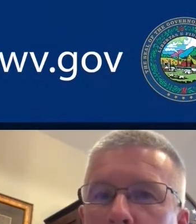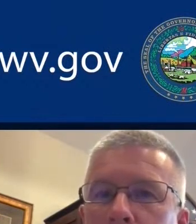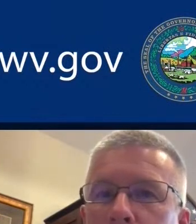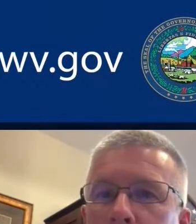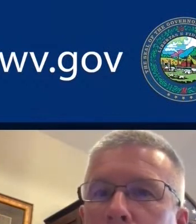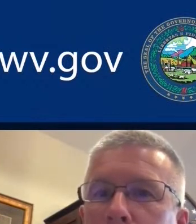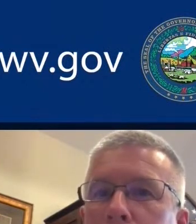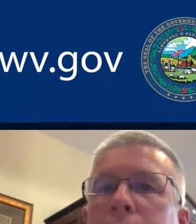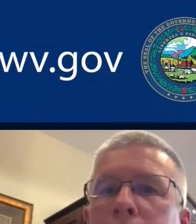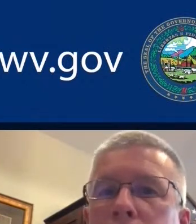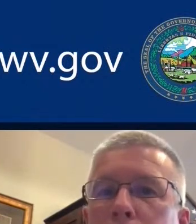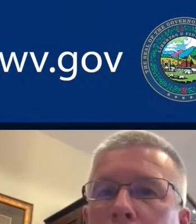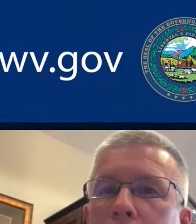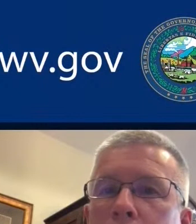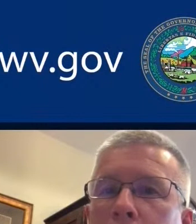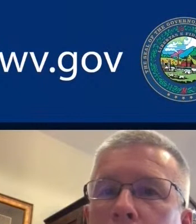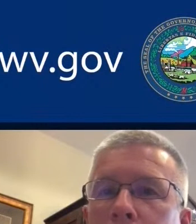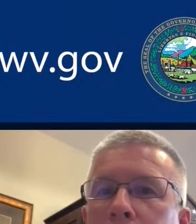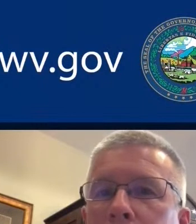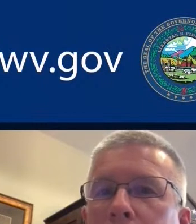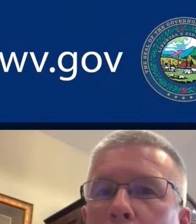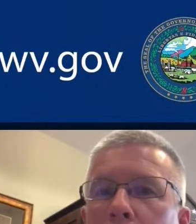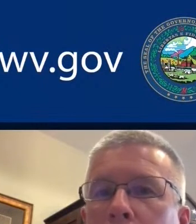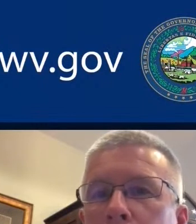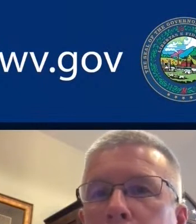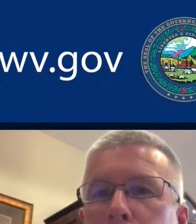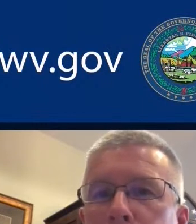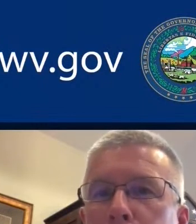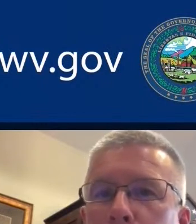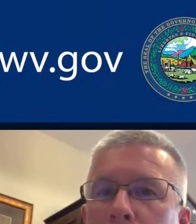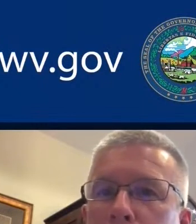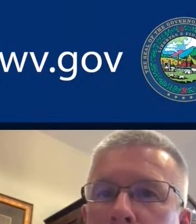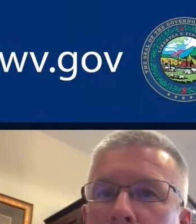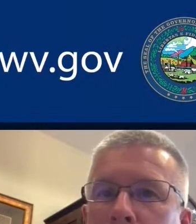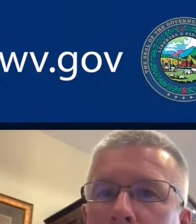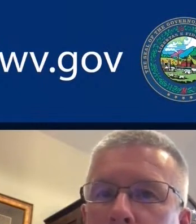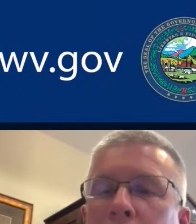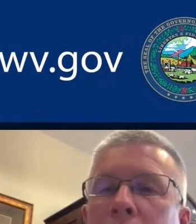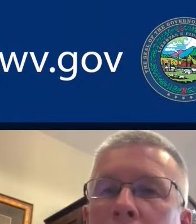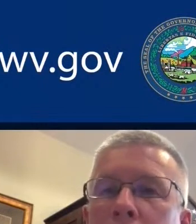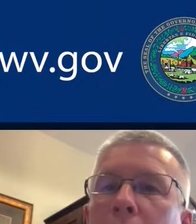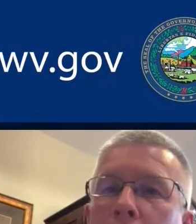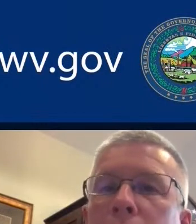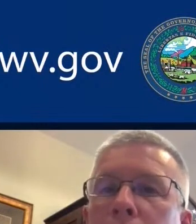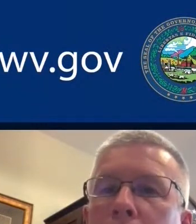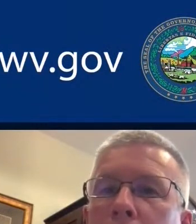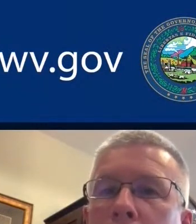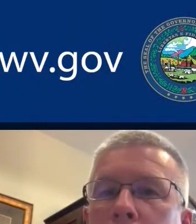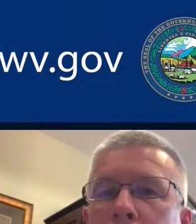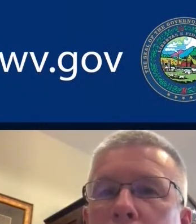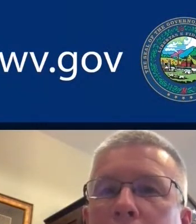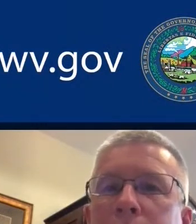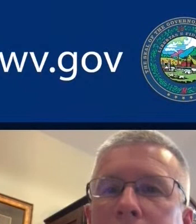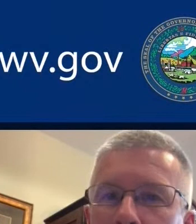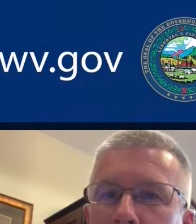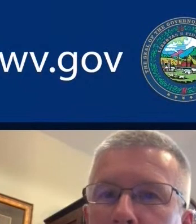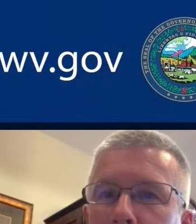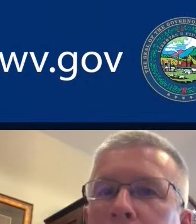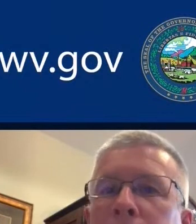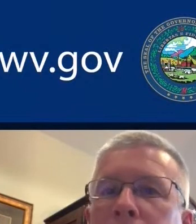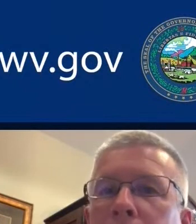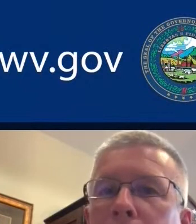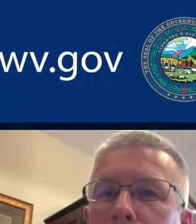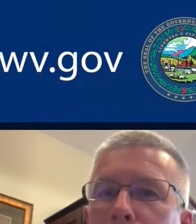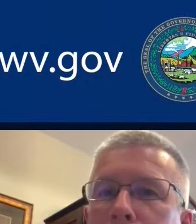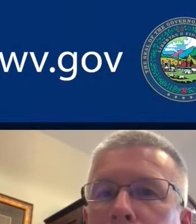state of West Virginia to make sure that the data we are getting from those contractors are checked